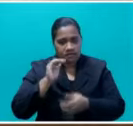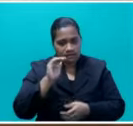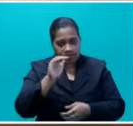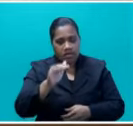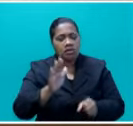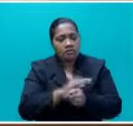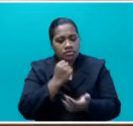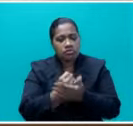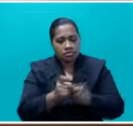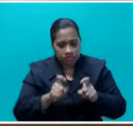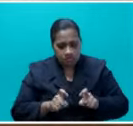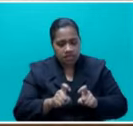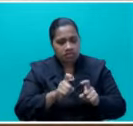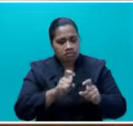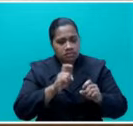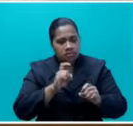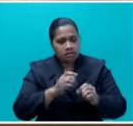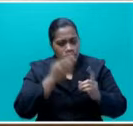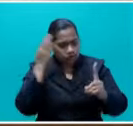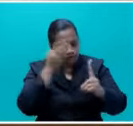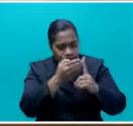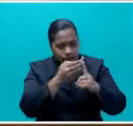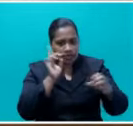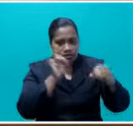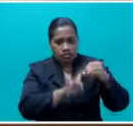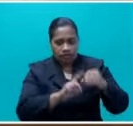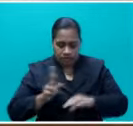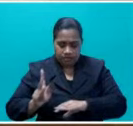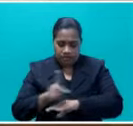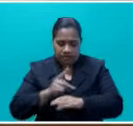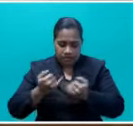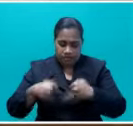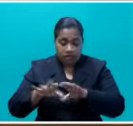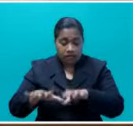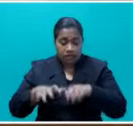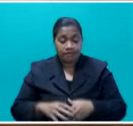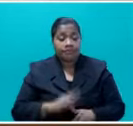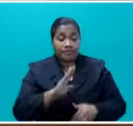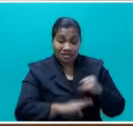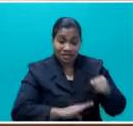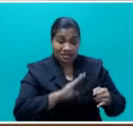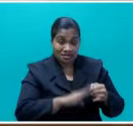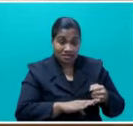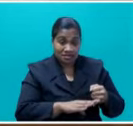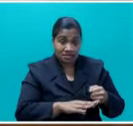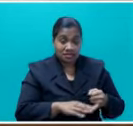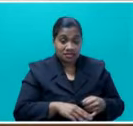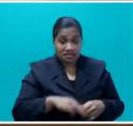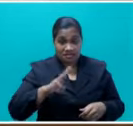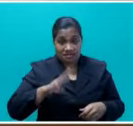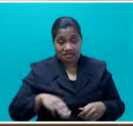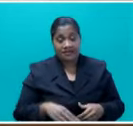and purpose of the Pacific Islands Forum. Mr. Speaker, sir, lastly, as a founding member, host